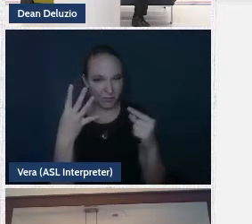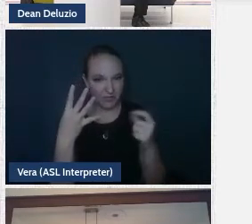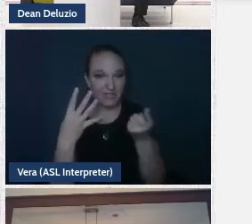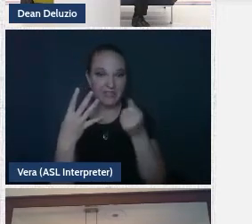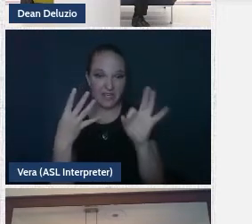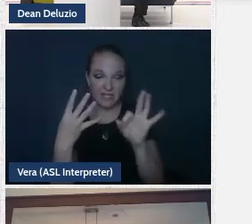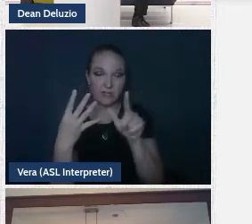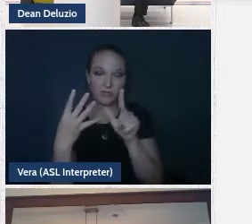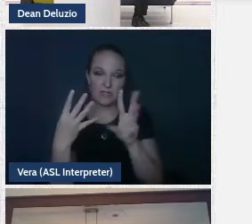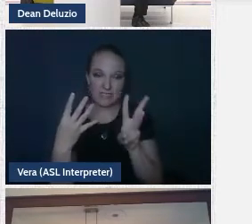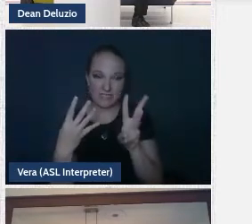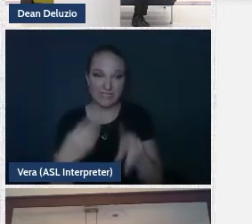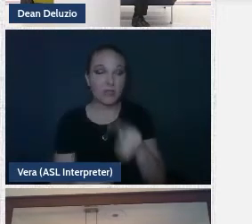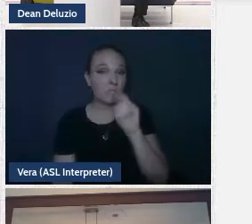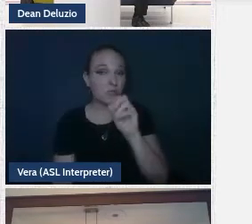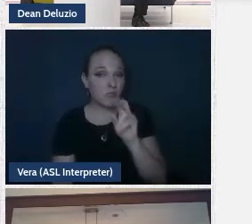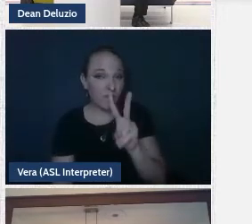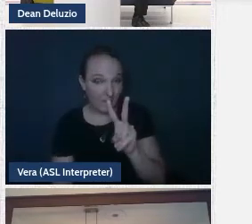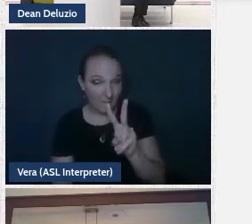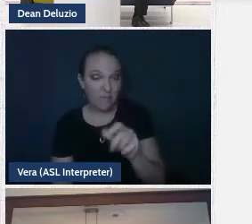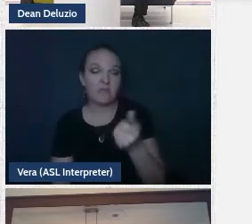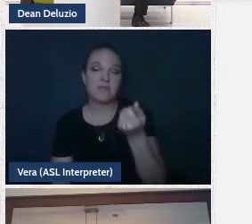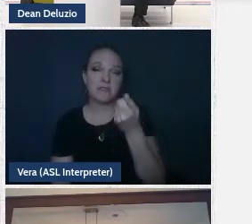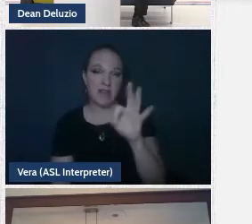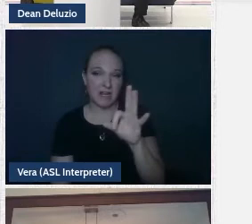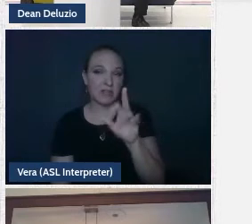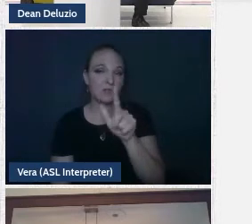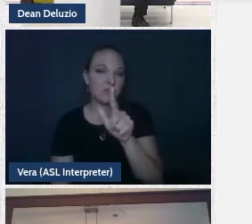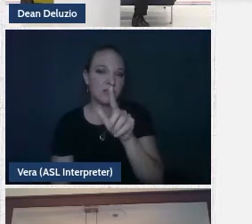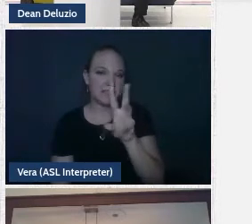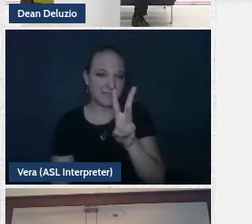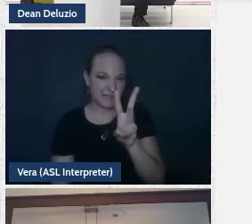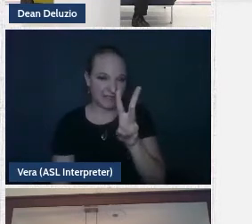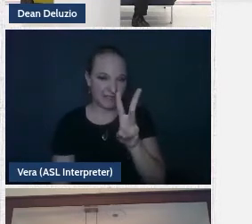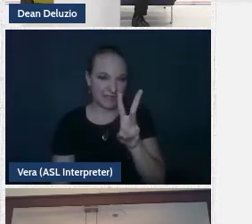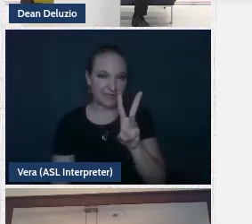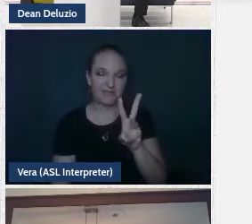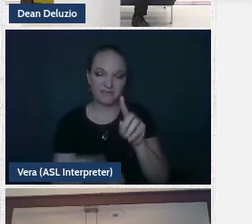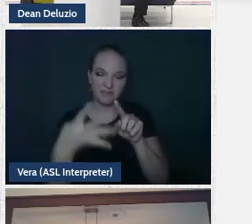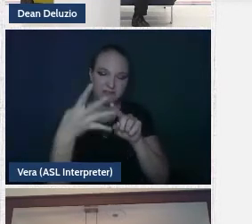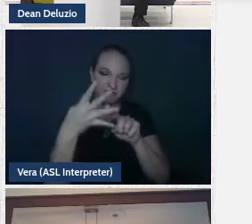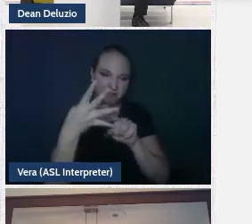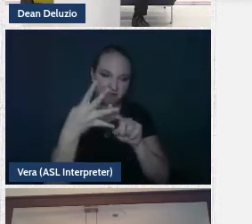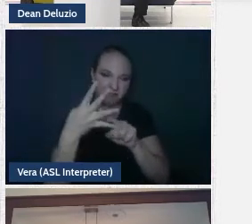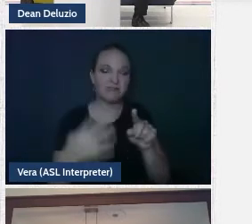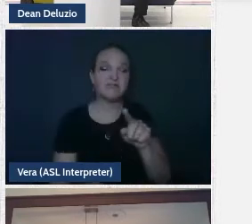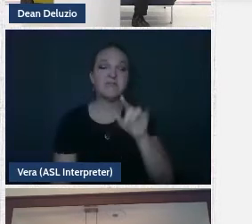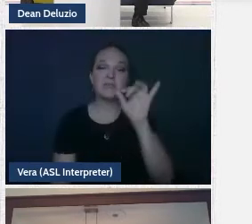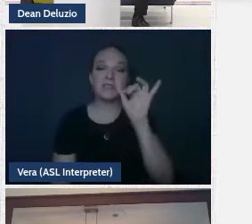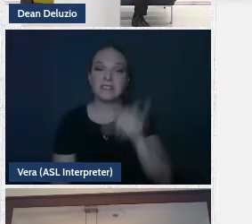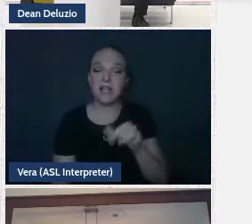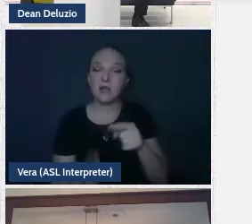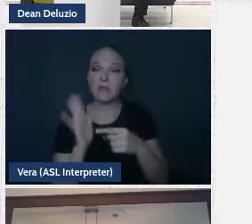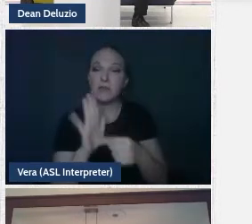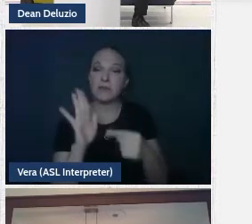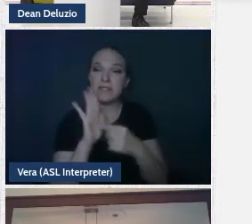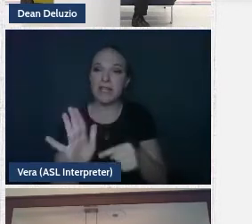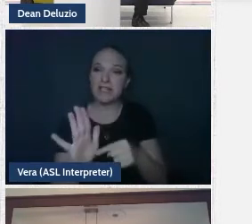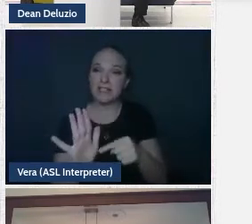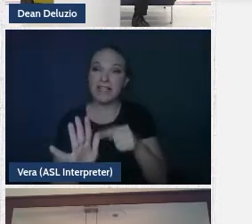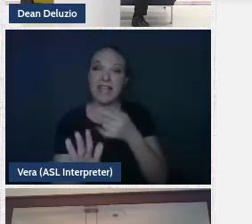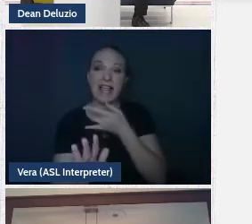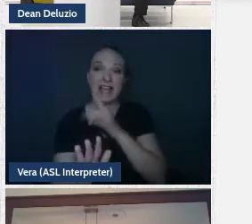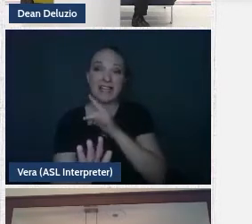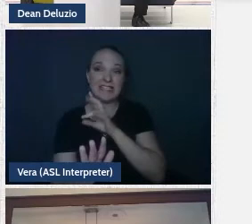weekend of November 1926, attended by 870 graduates representing the classes of 1874 to